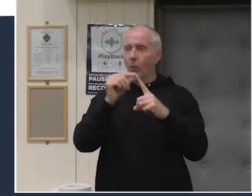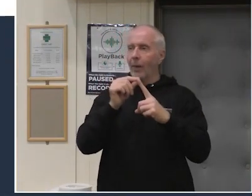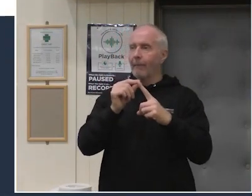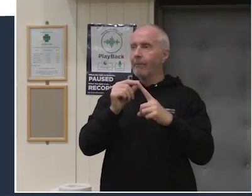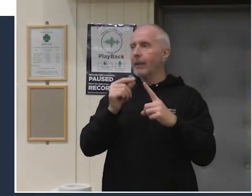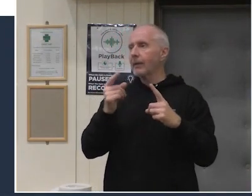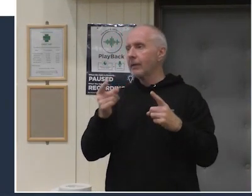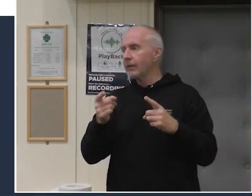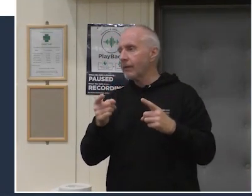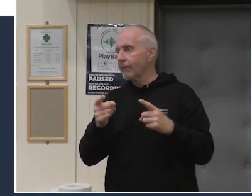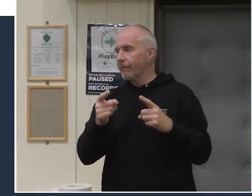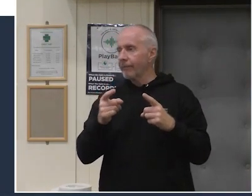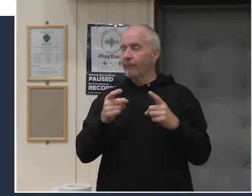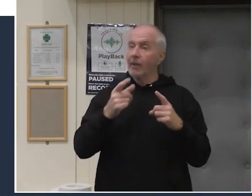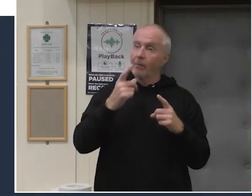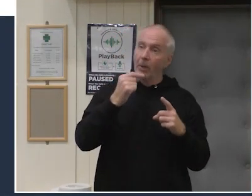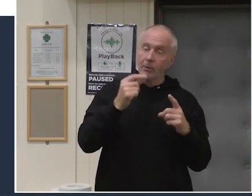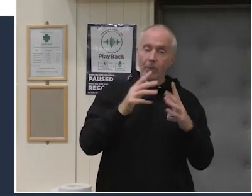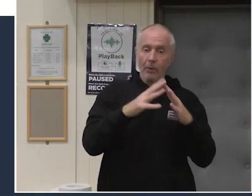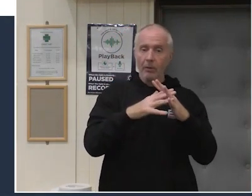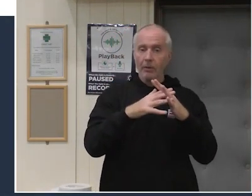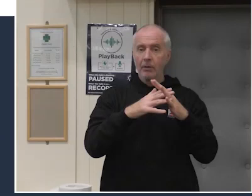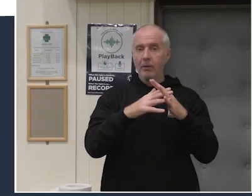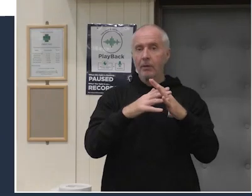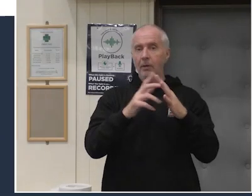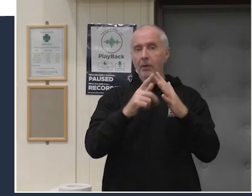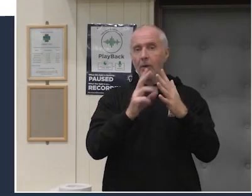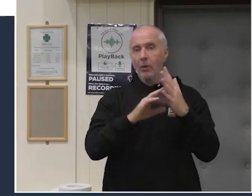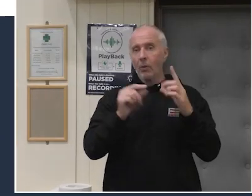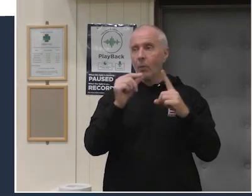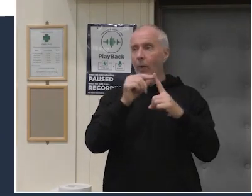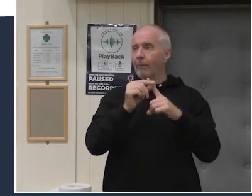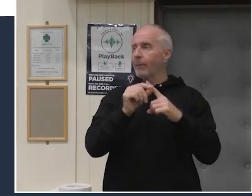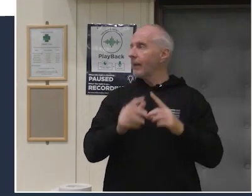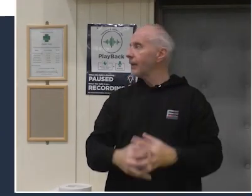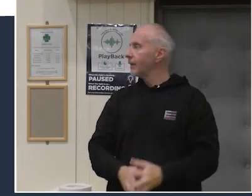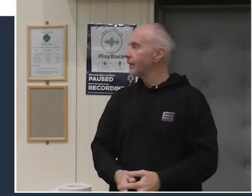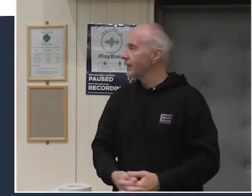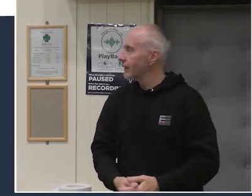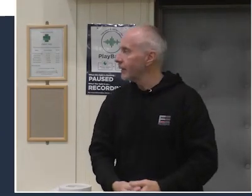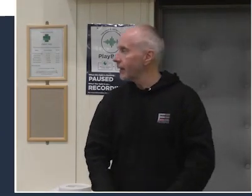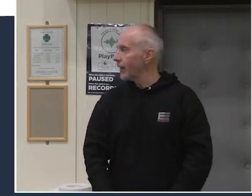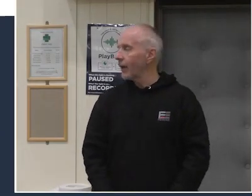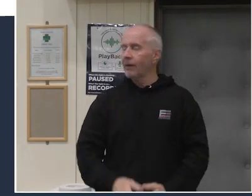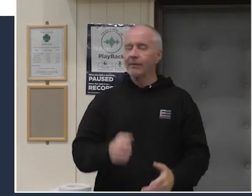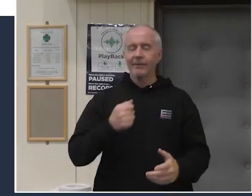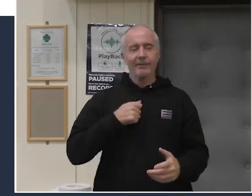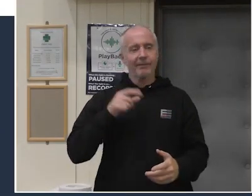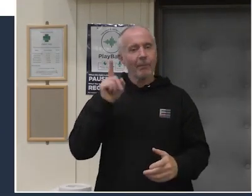slag those off in another talk. It's all right, I get to say that. My girlfriend's a WIMP searcher.